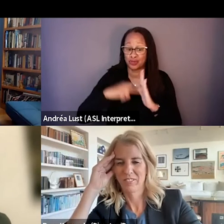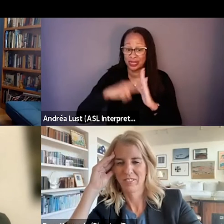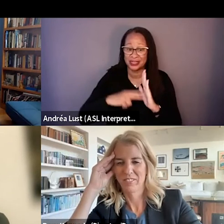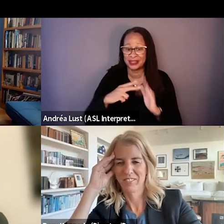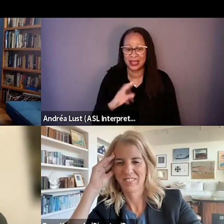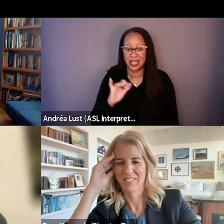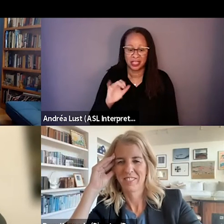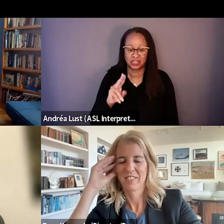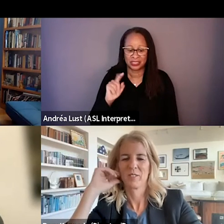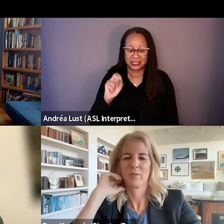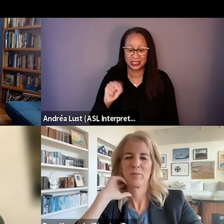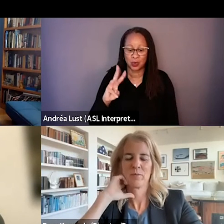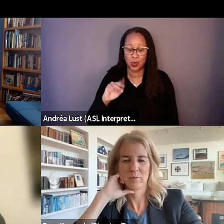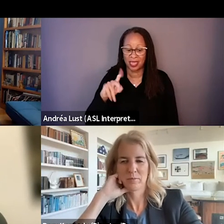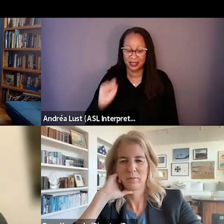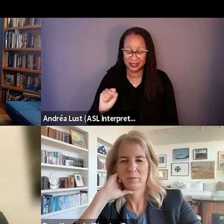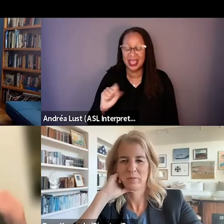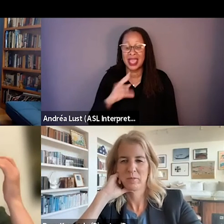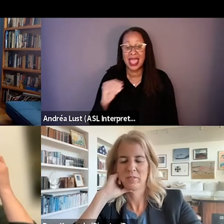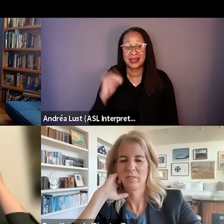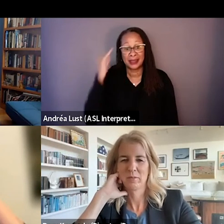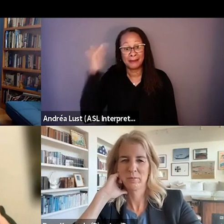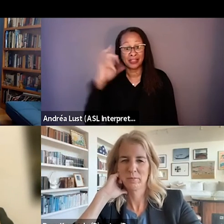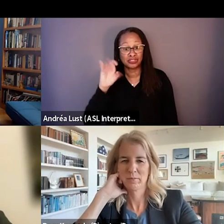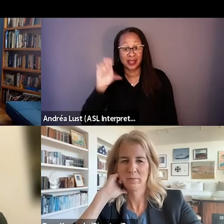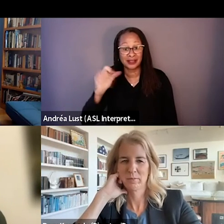my partner in Imagine Docs, and I,